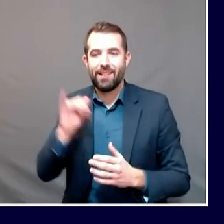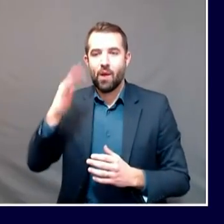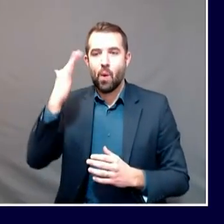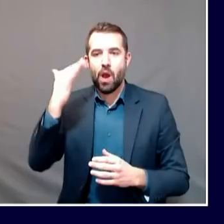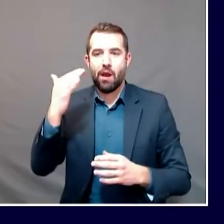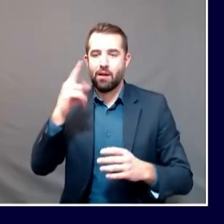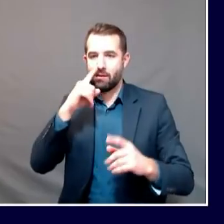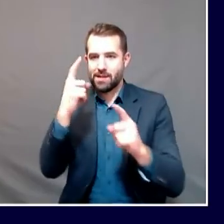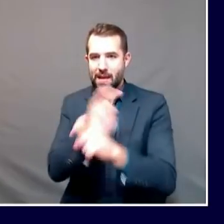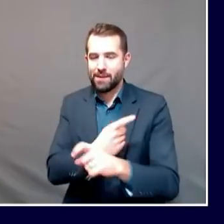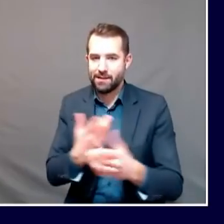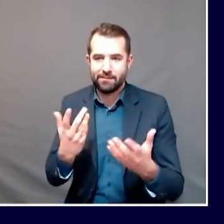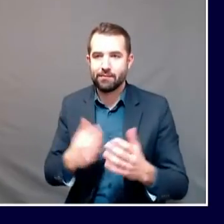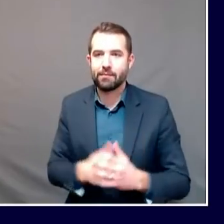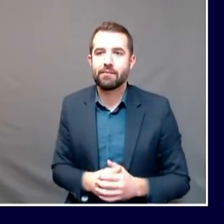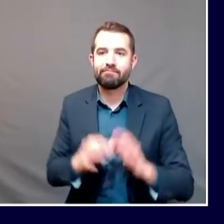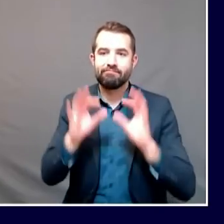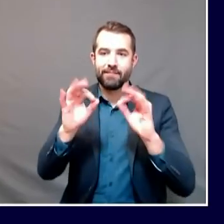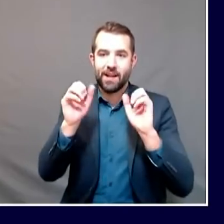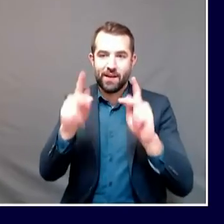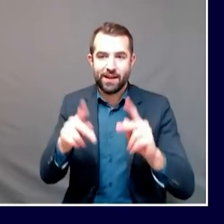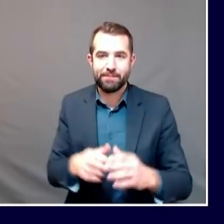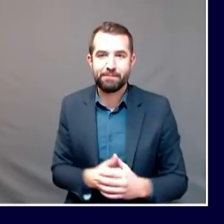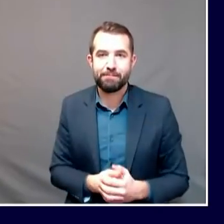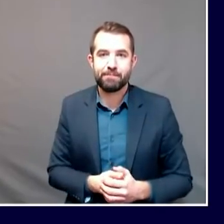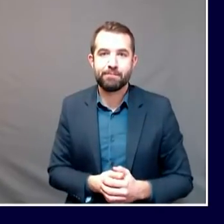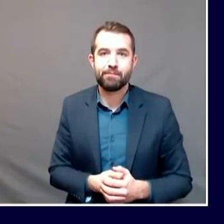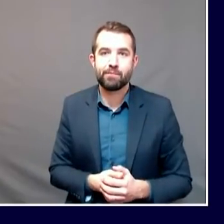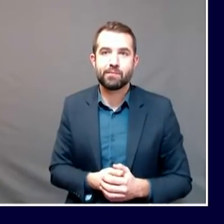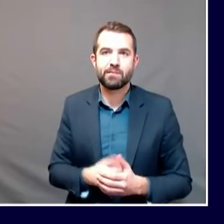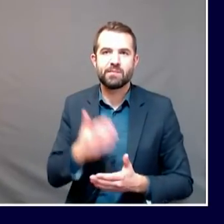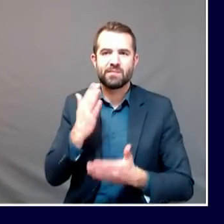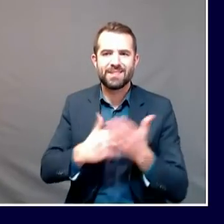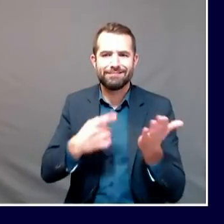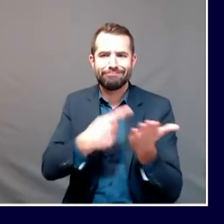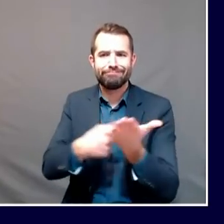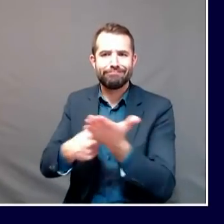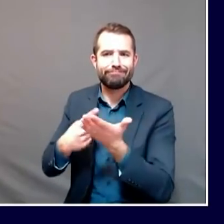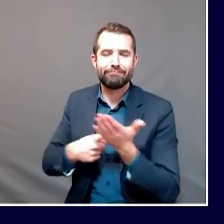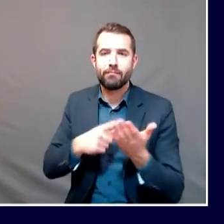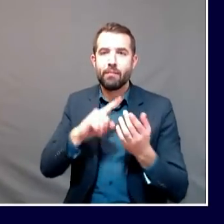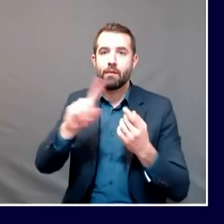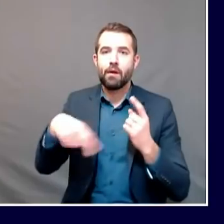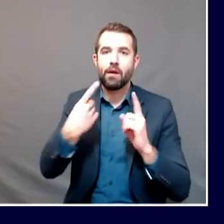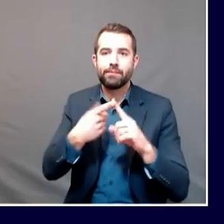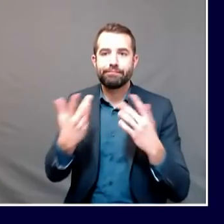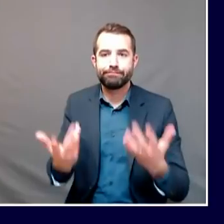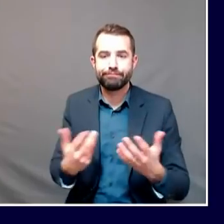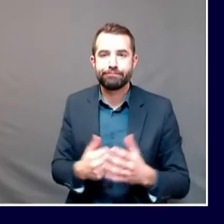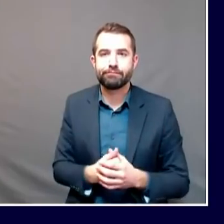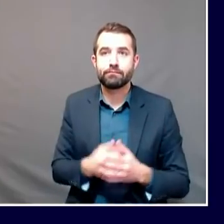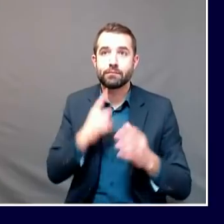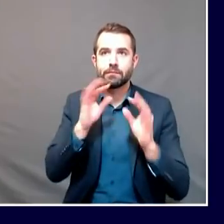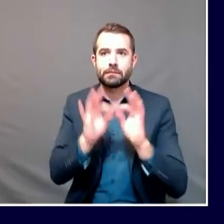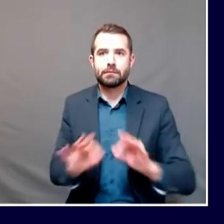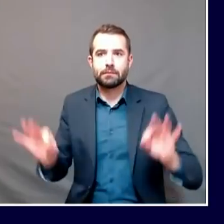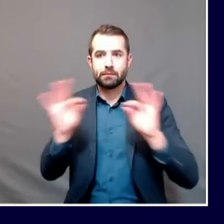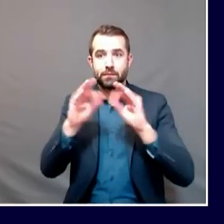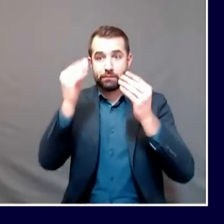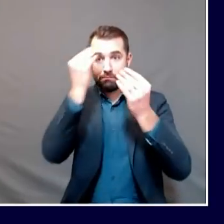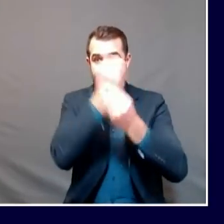There's been some discussion about the importance of getting it out to the broader community